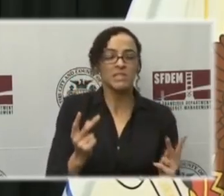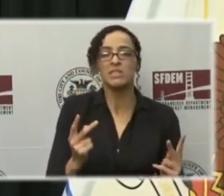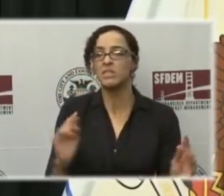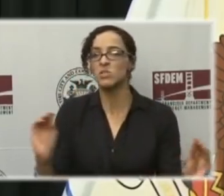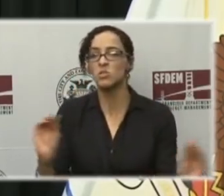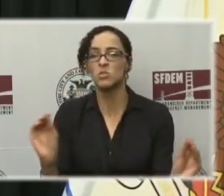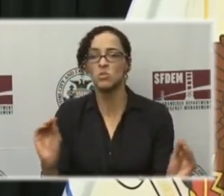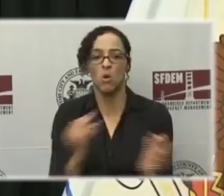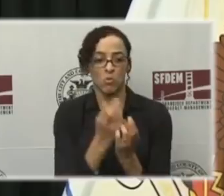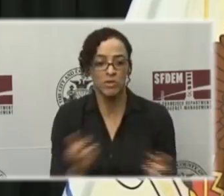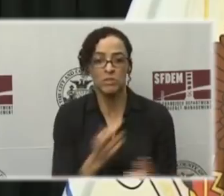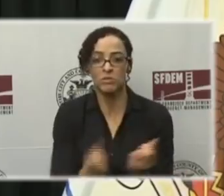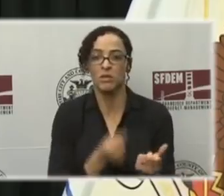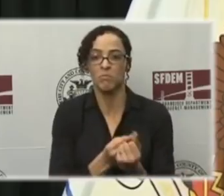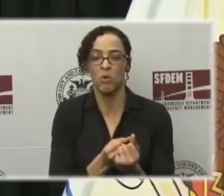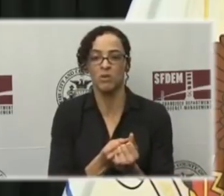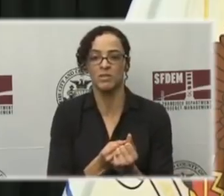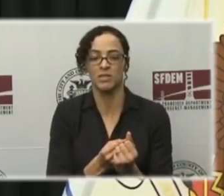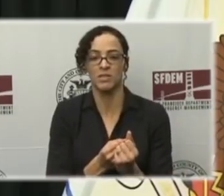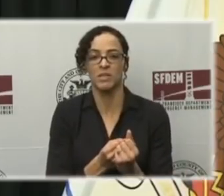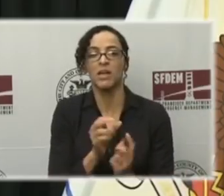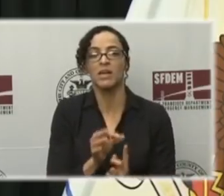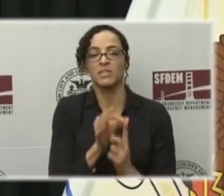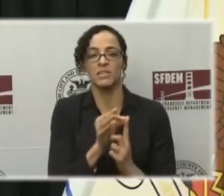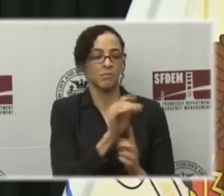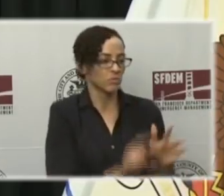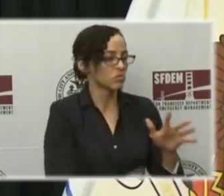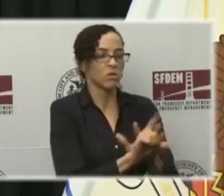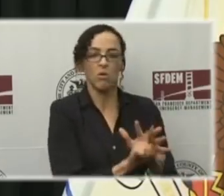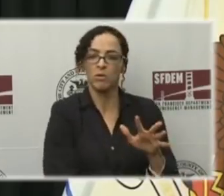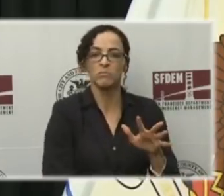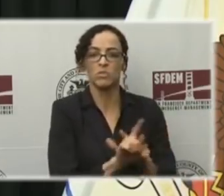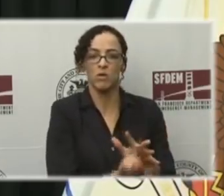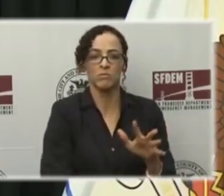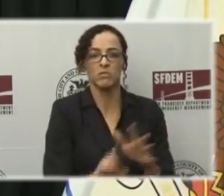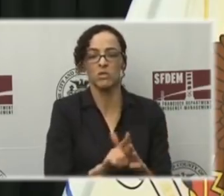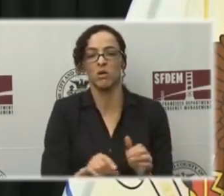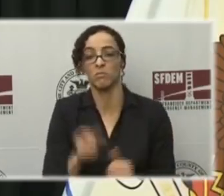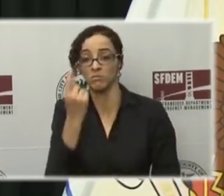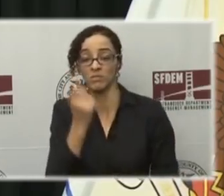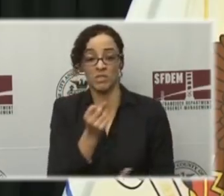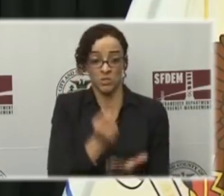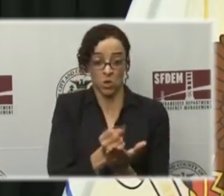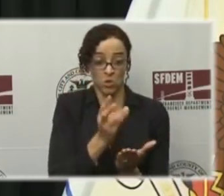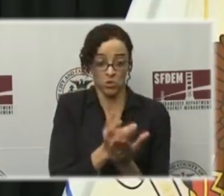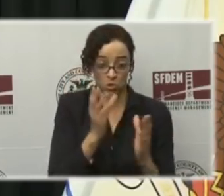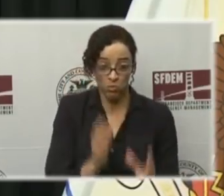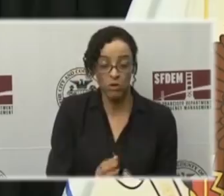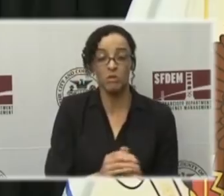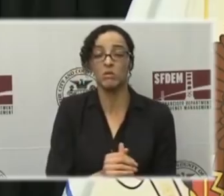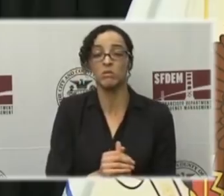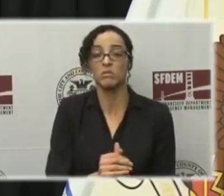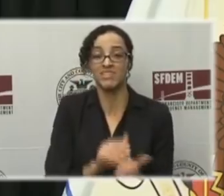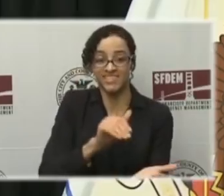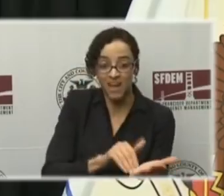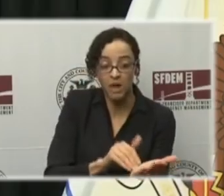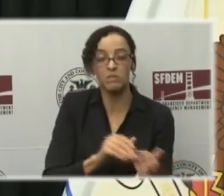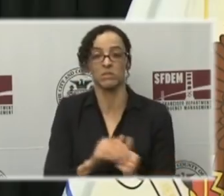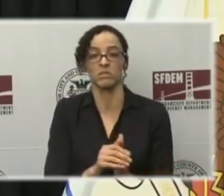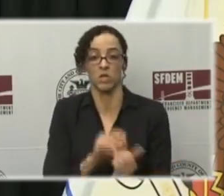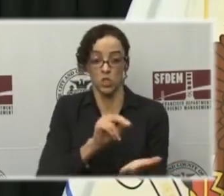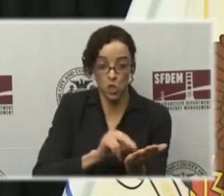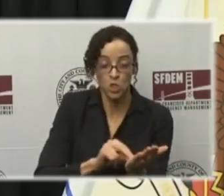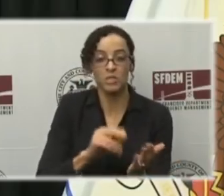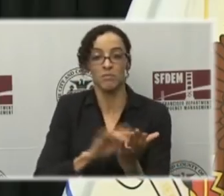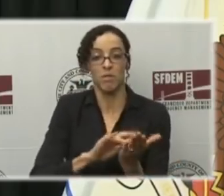be there. And those nurses and those doctors and those social workers continue to put a smile on the face of those patients. They show up